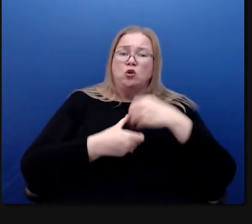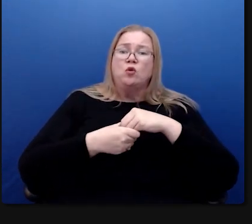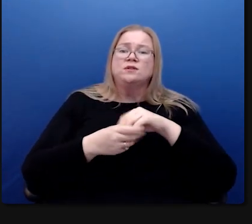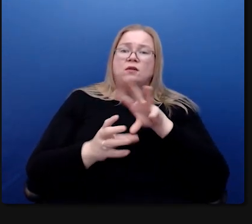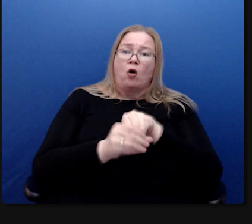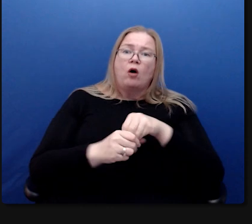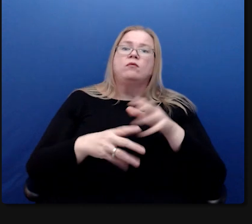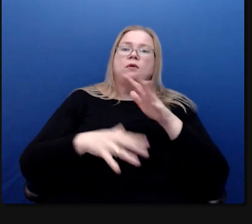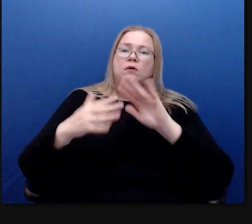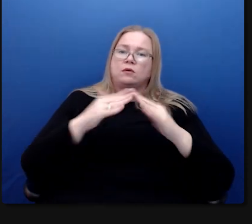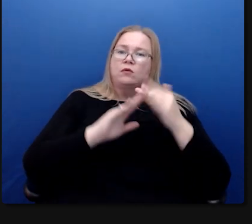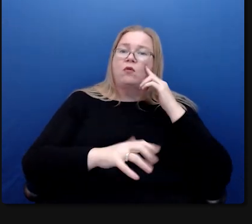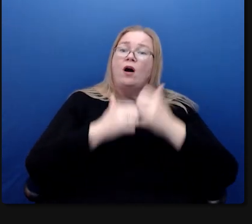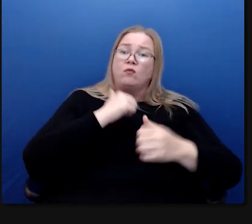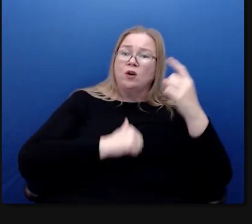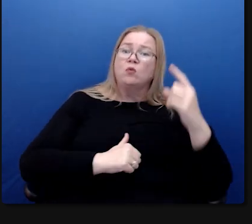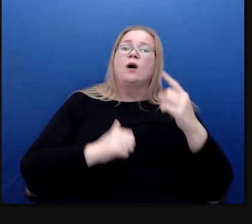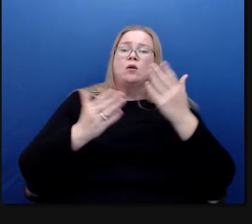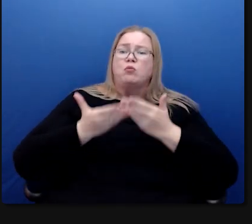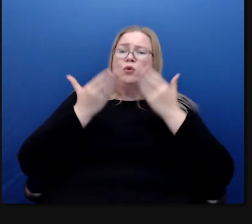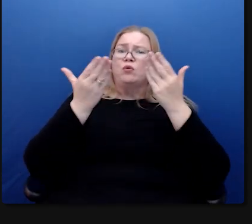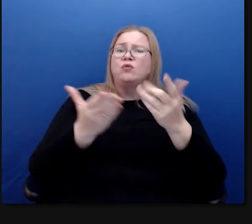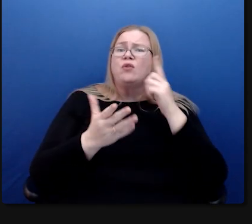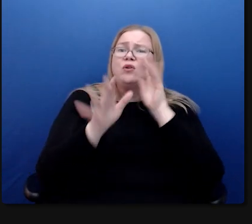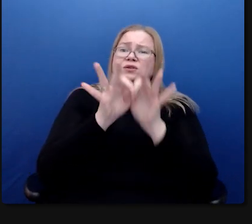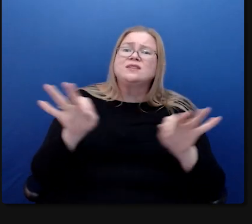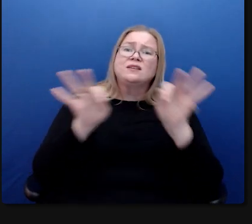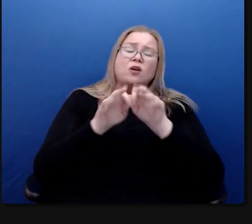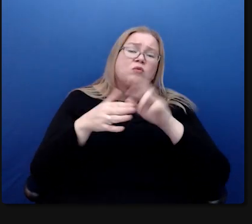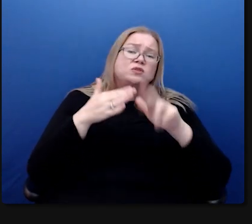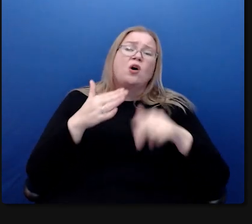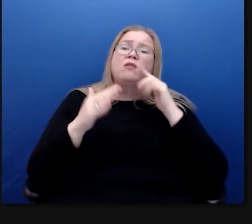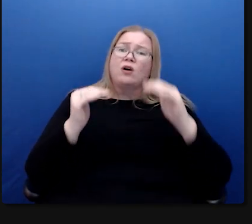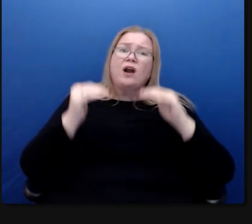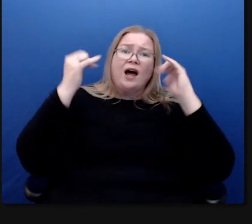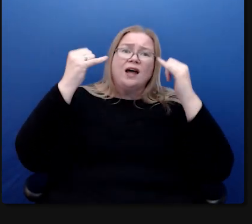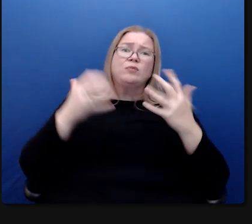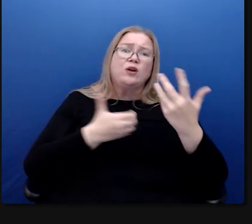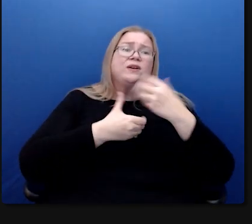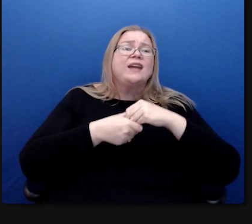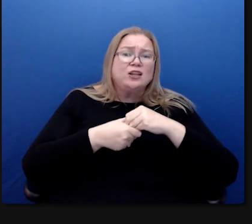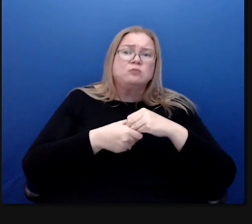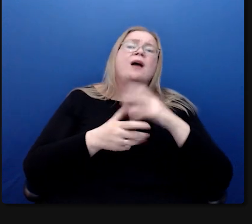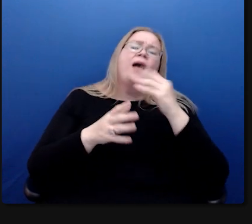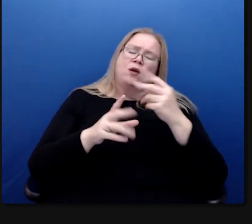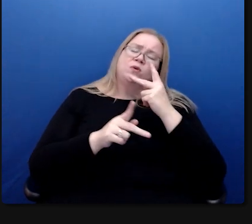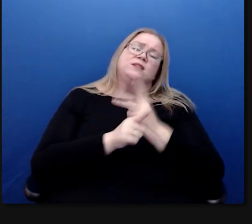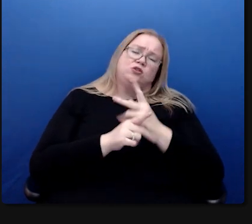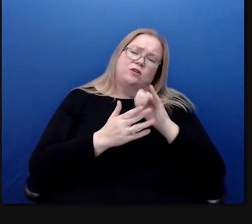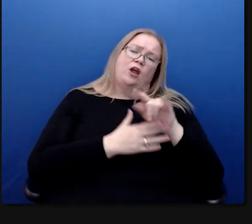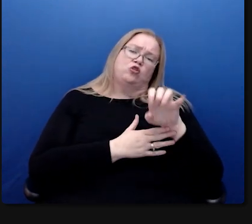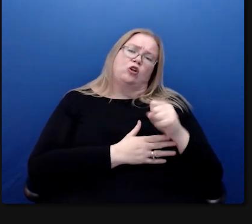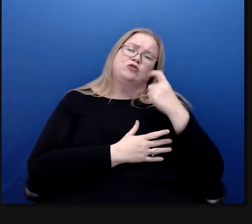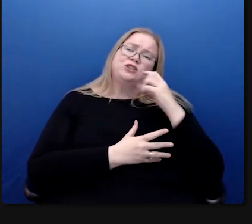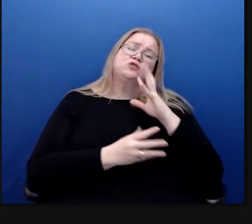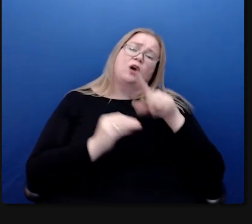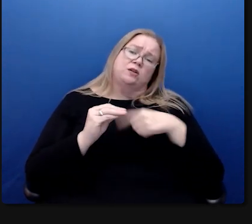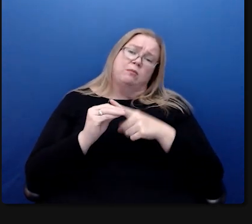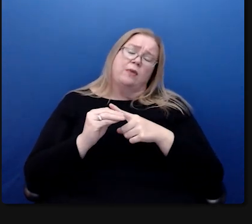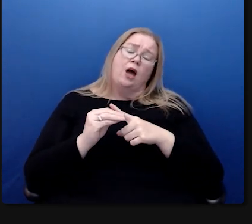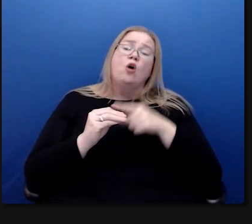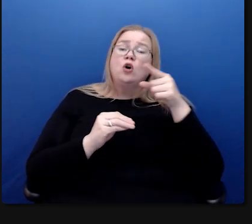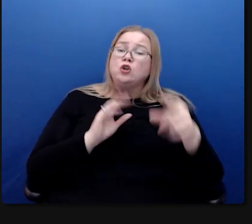customers reduced their cost by 88% in moderation workload, meaning that after implementing Community Sift,